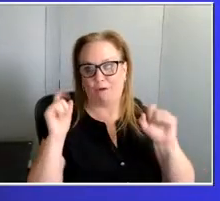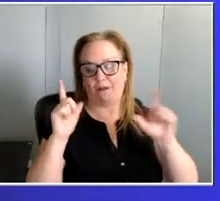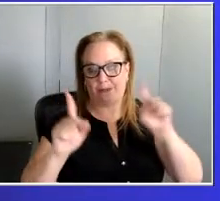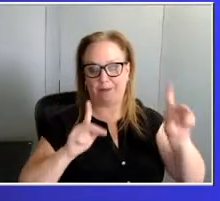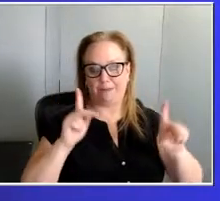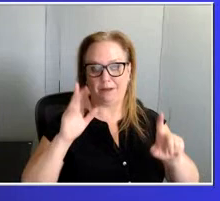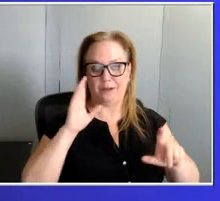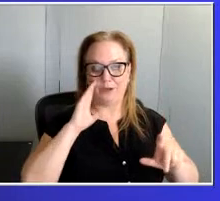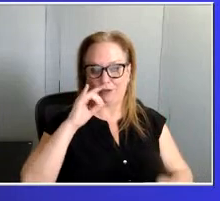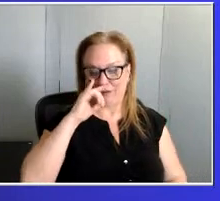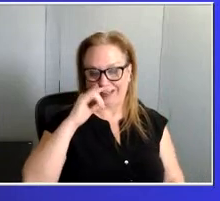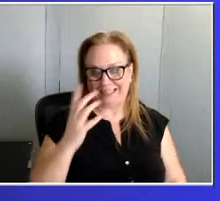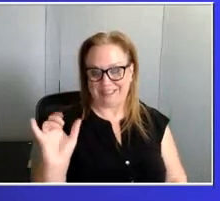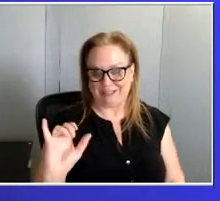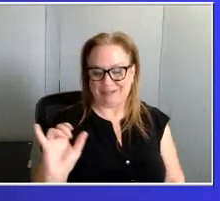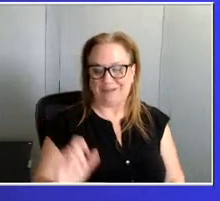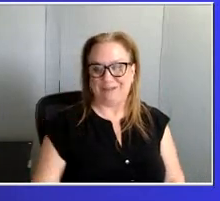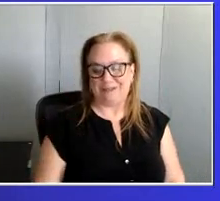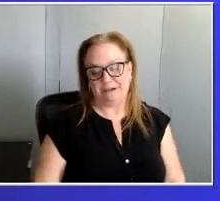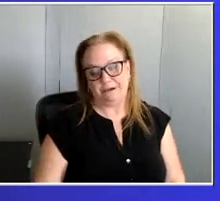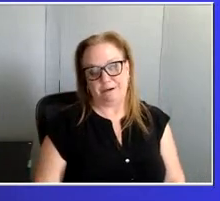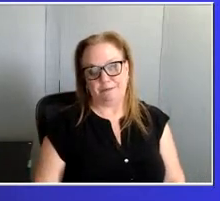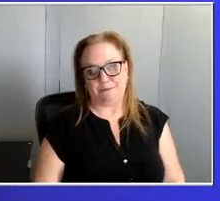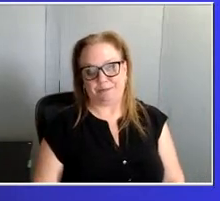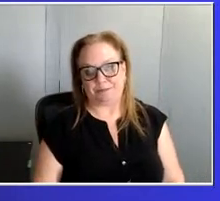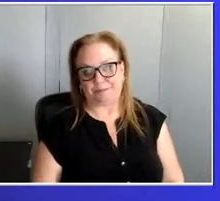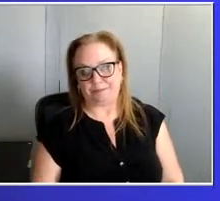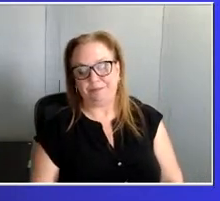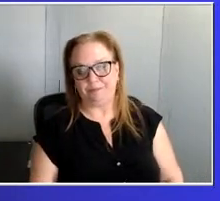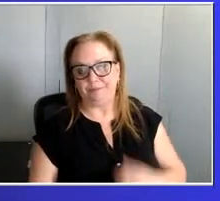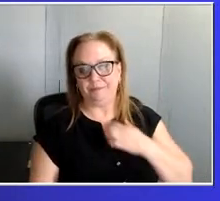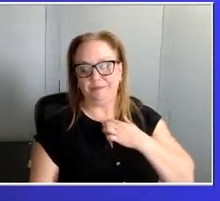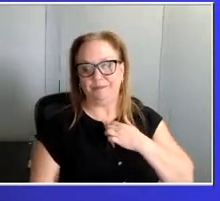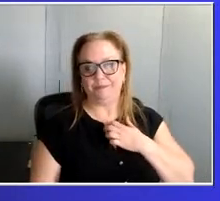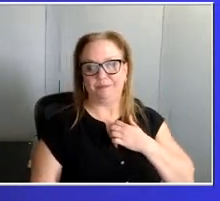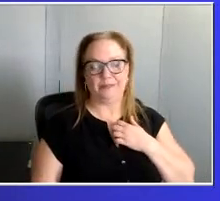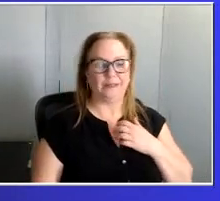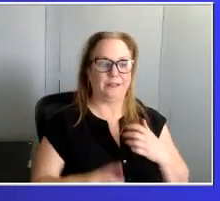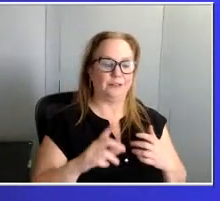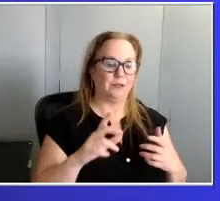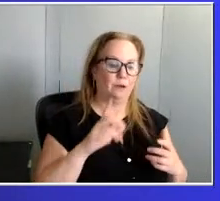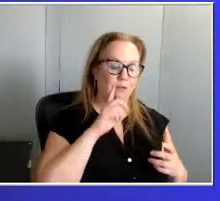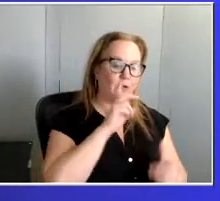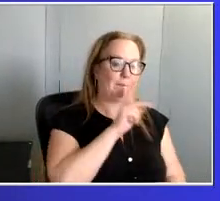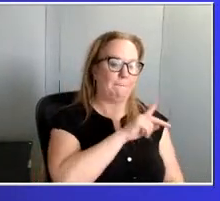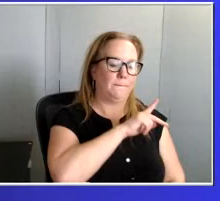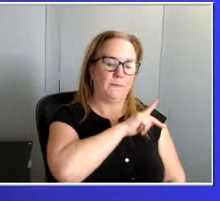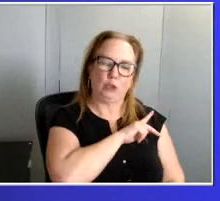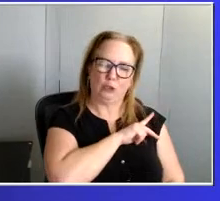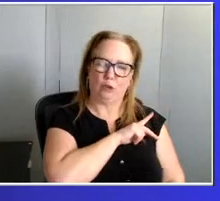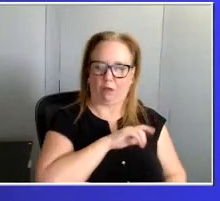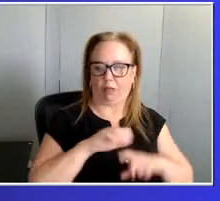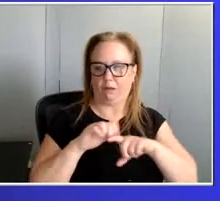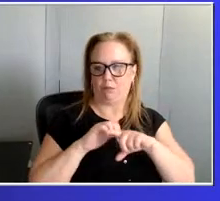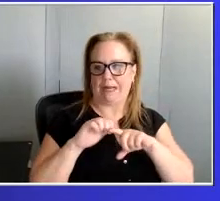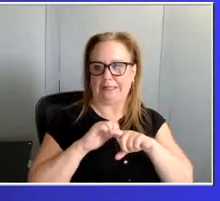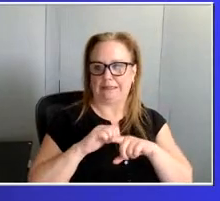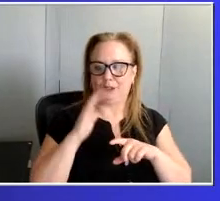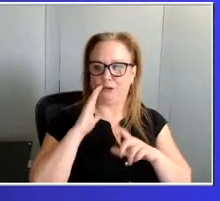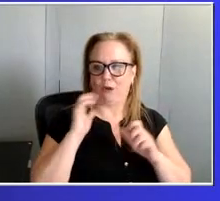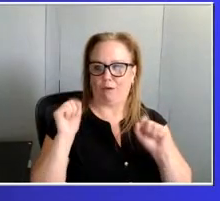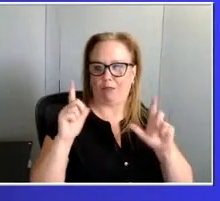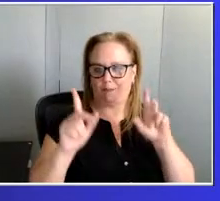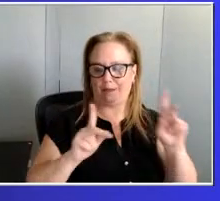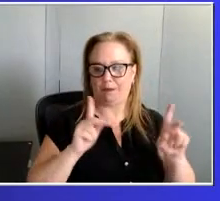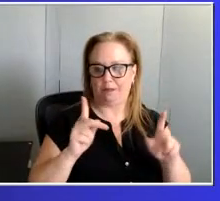their kids, and so it ends up being a very personal kind of practice. I think